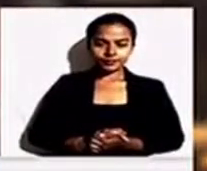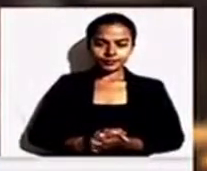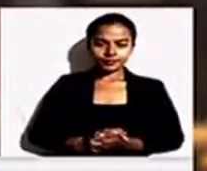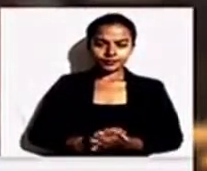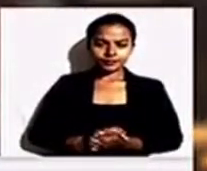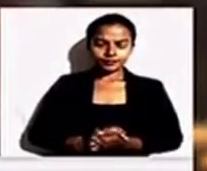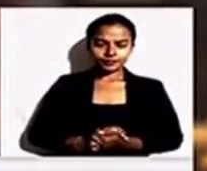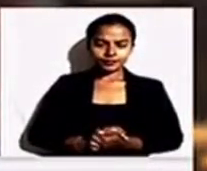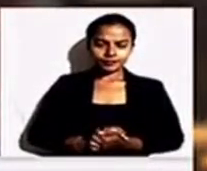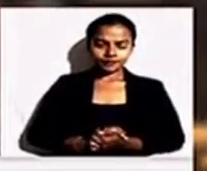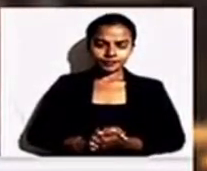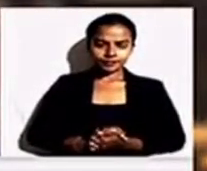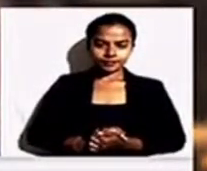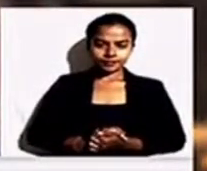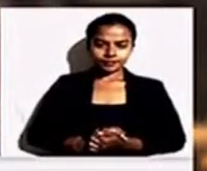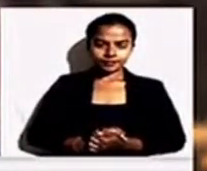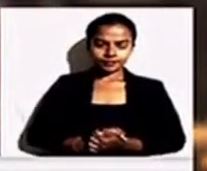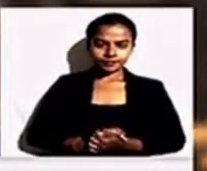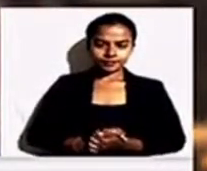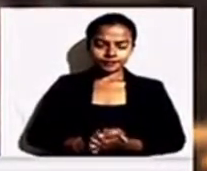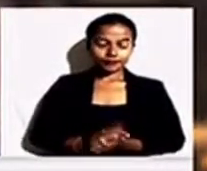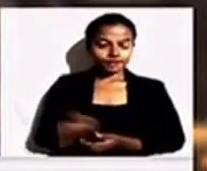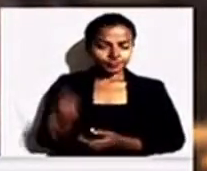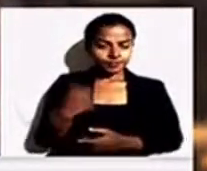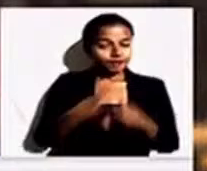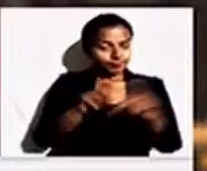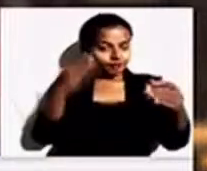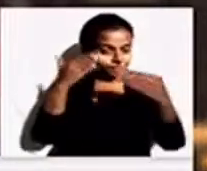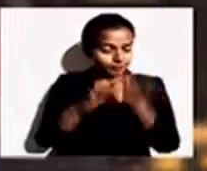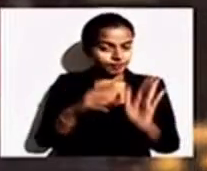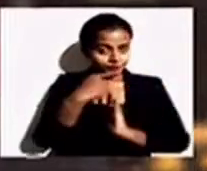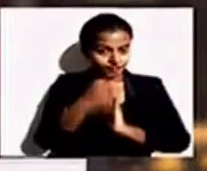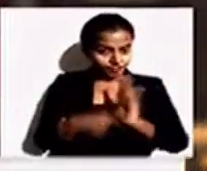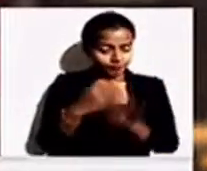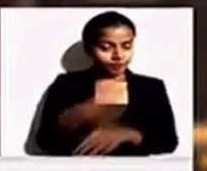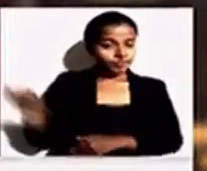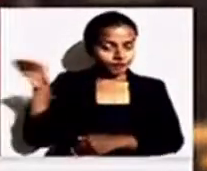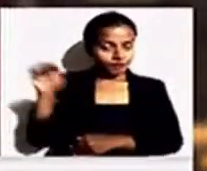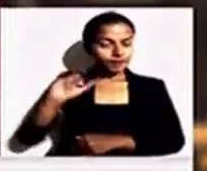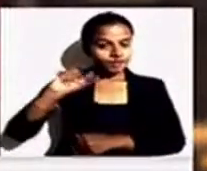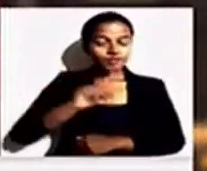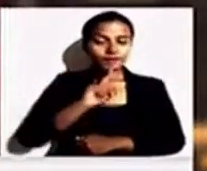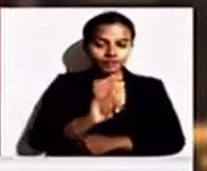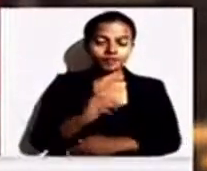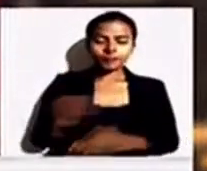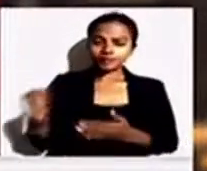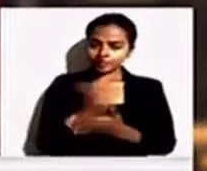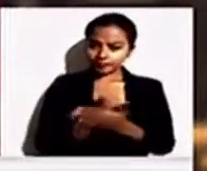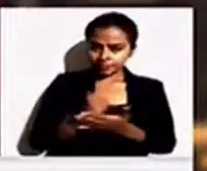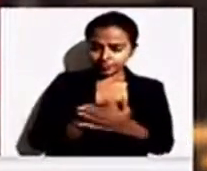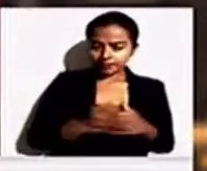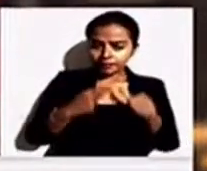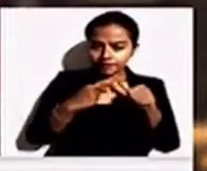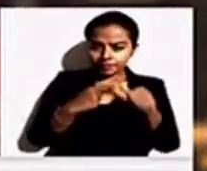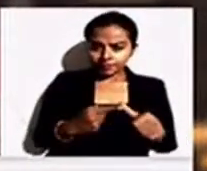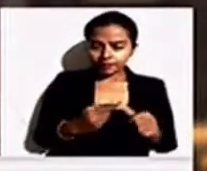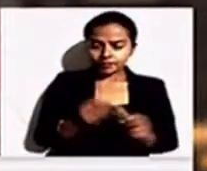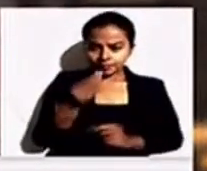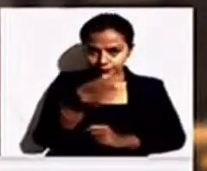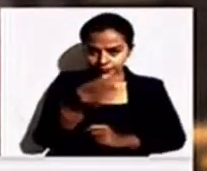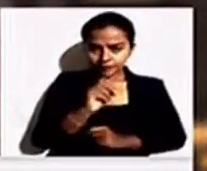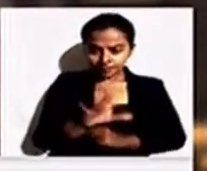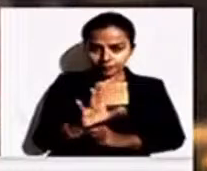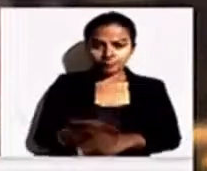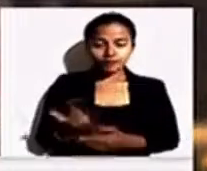As mentioned on the headline, Sri Lanka's Archbishop of Colombo has said alternative solutions should be sought if investigations are not